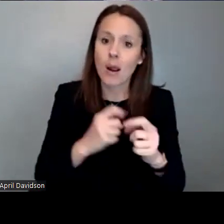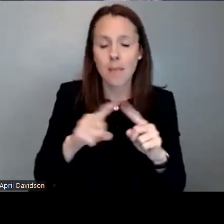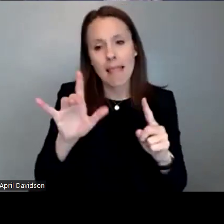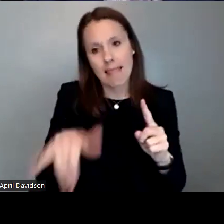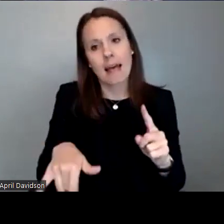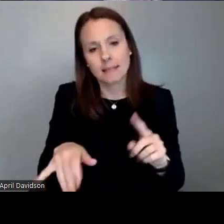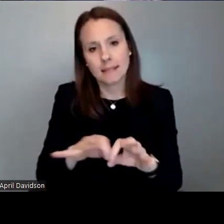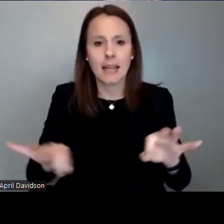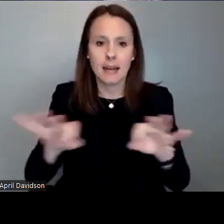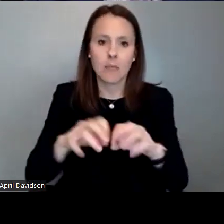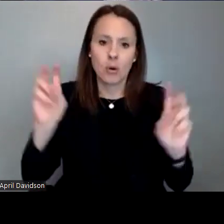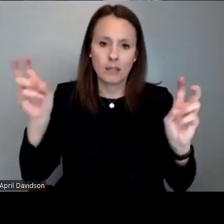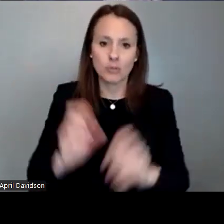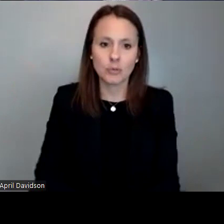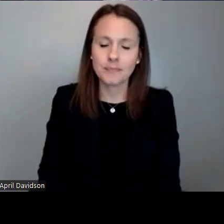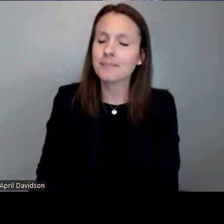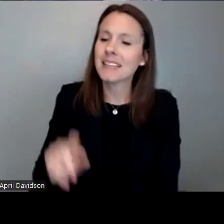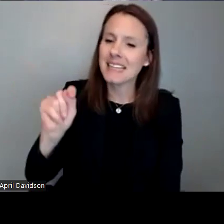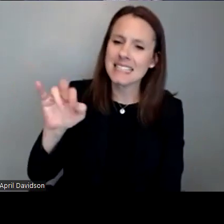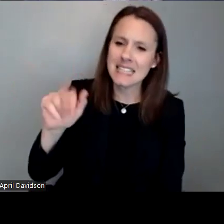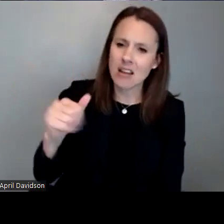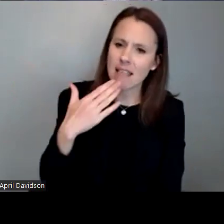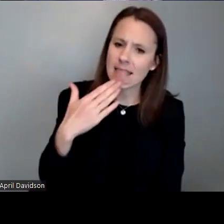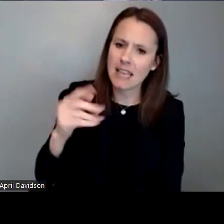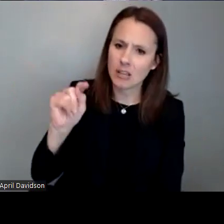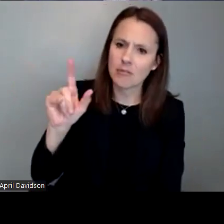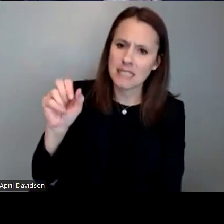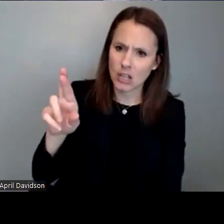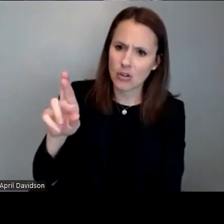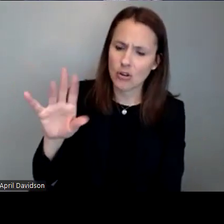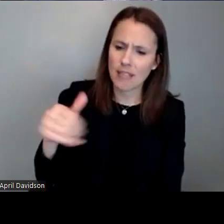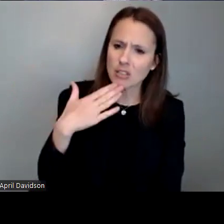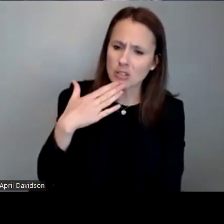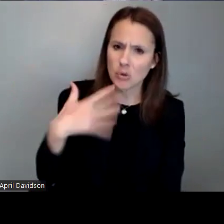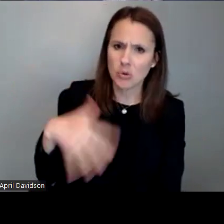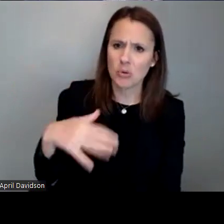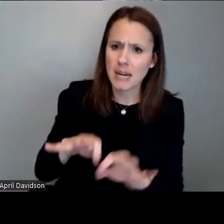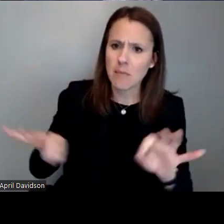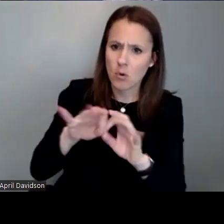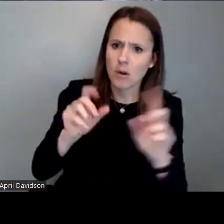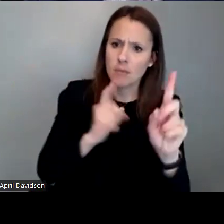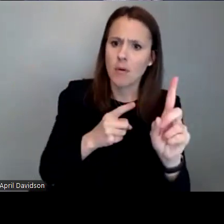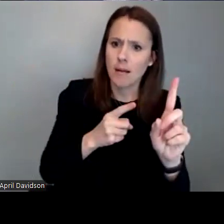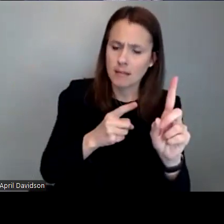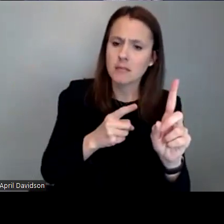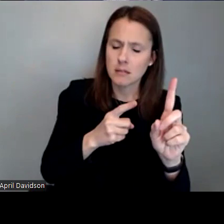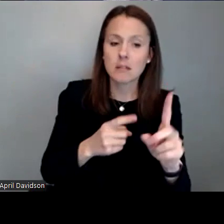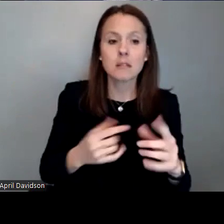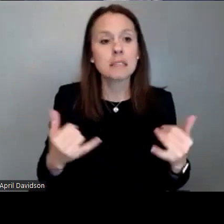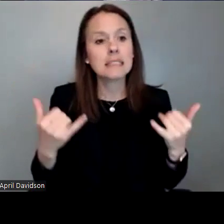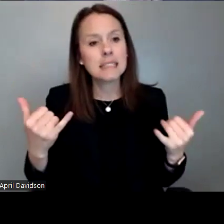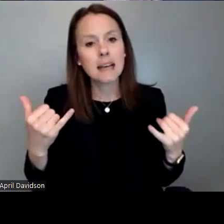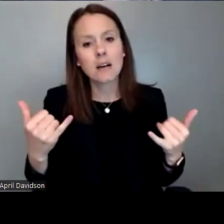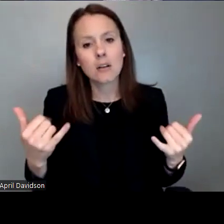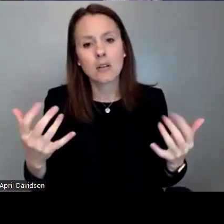factor. This is Tiara speaking. Thank you, Tyler. You made a very important point. At this time, I want